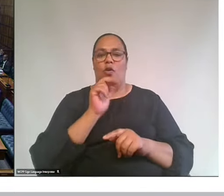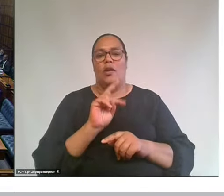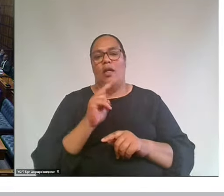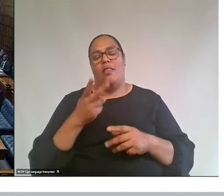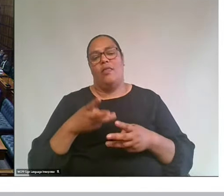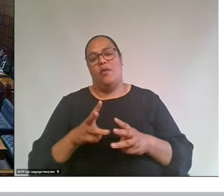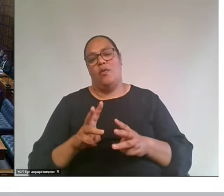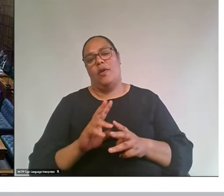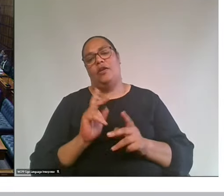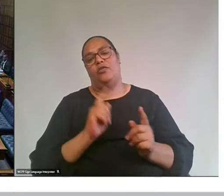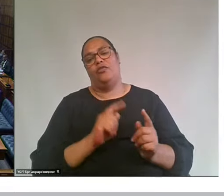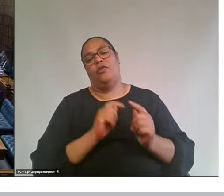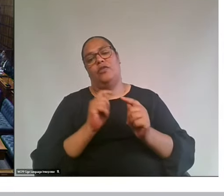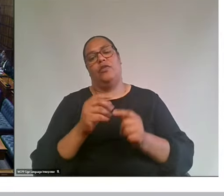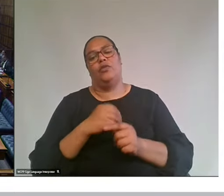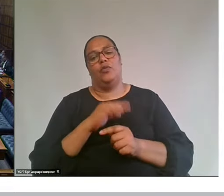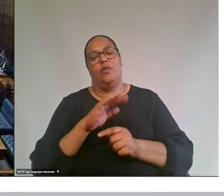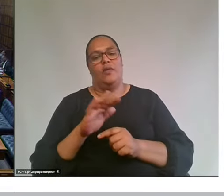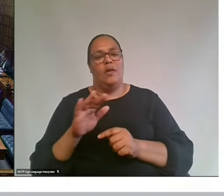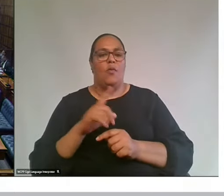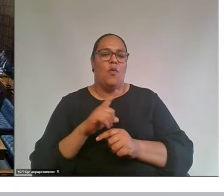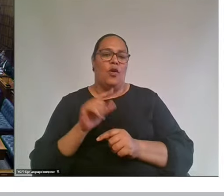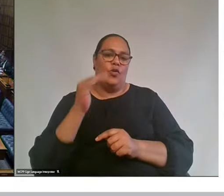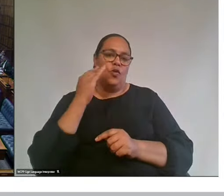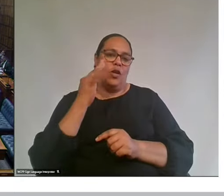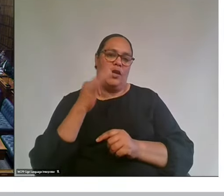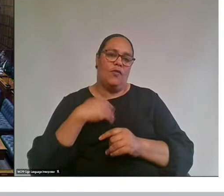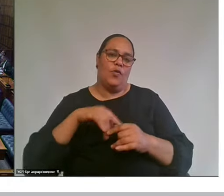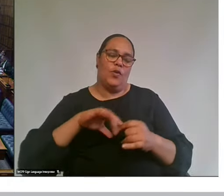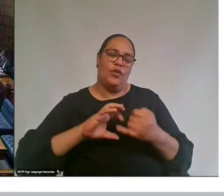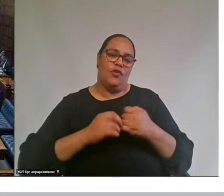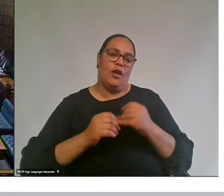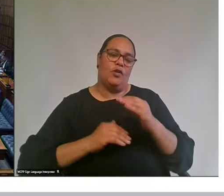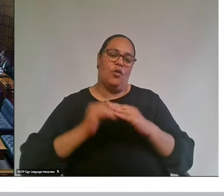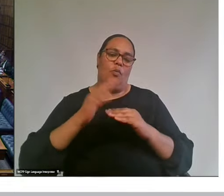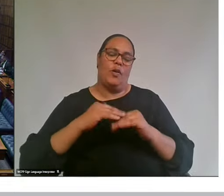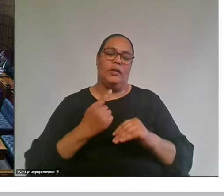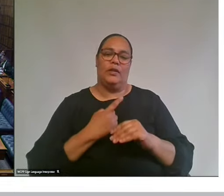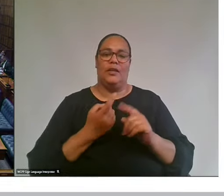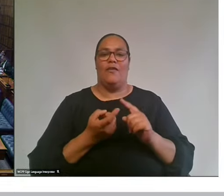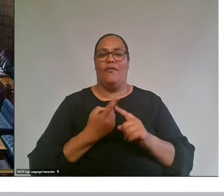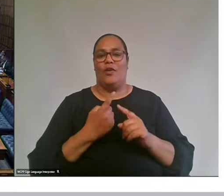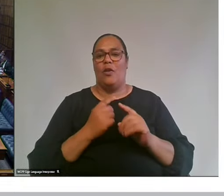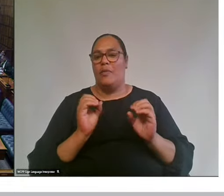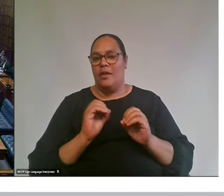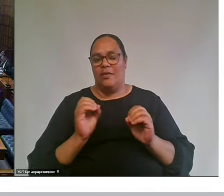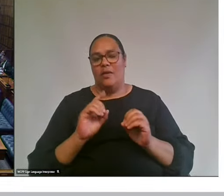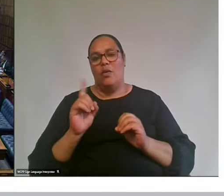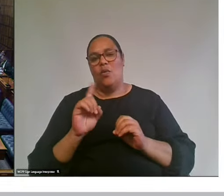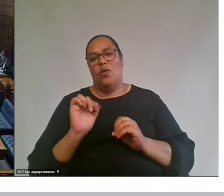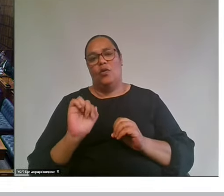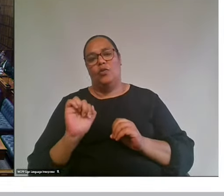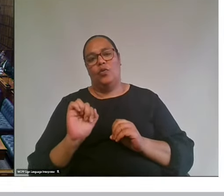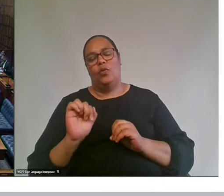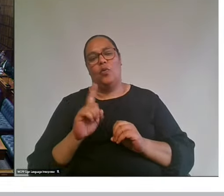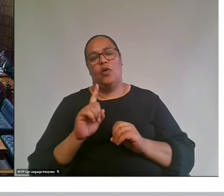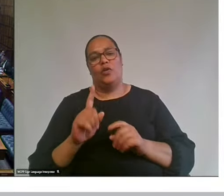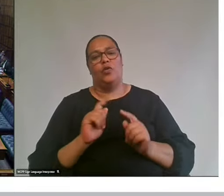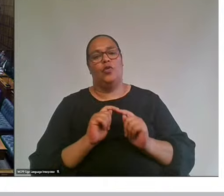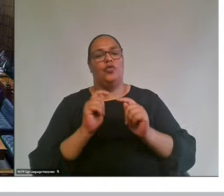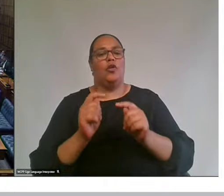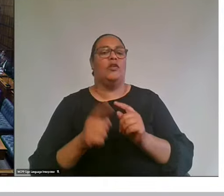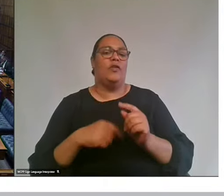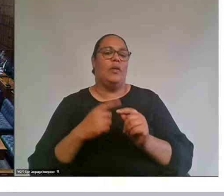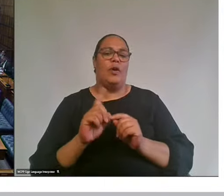way around transferring it to them you know because if we are trying to to build ourself from scratch what was the what was that transfer